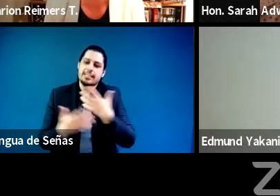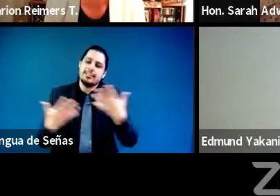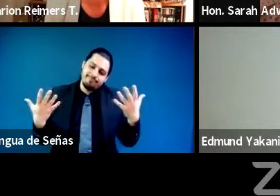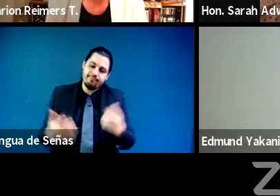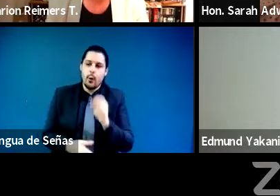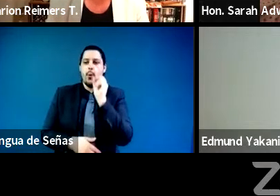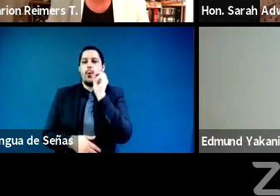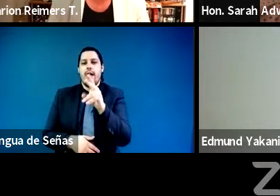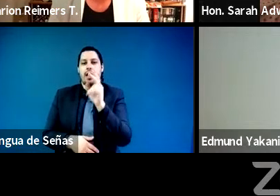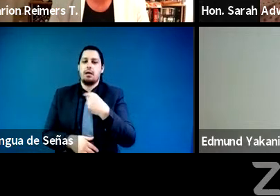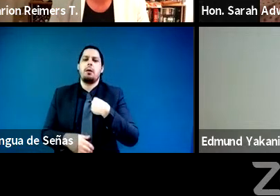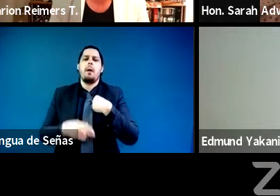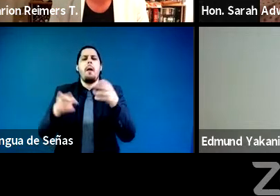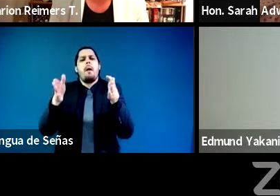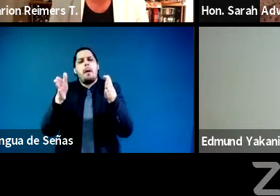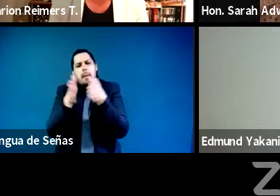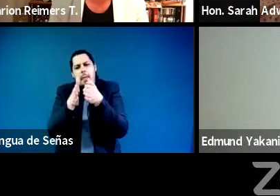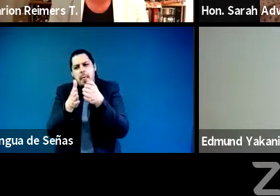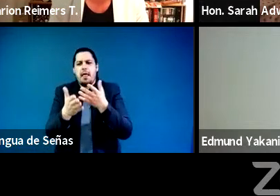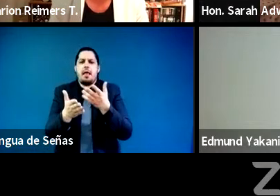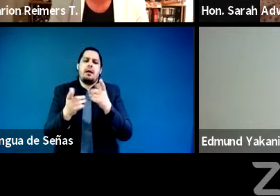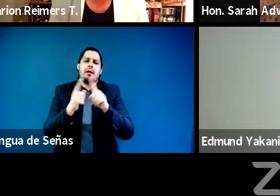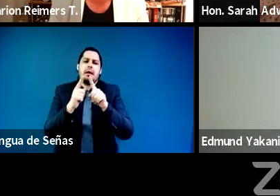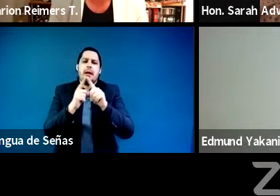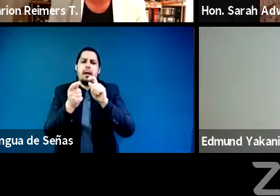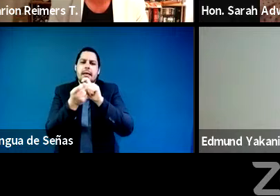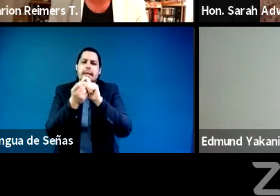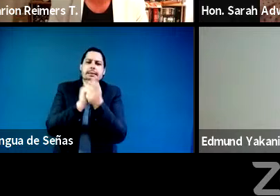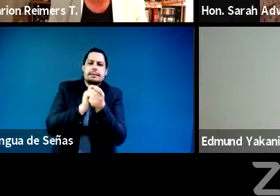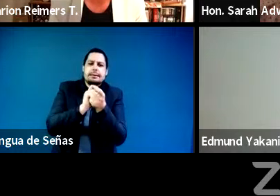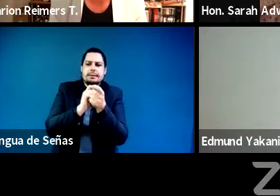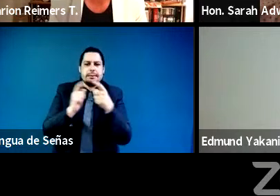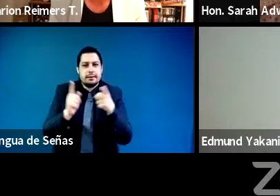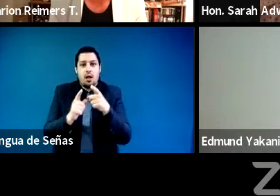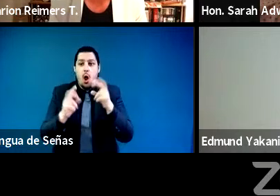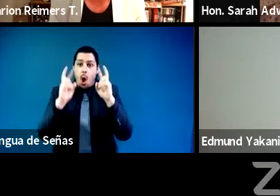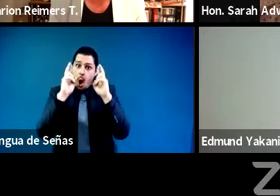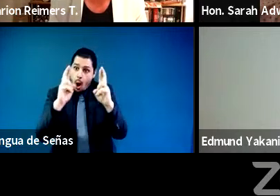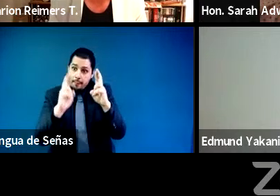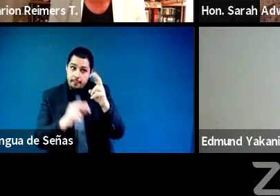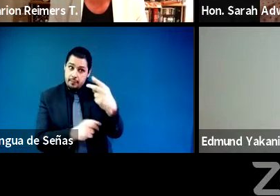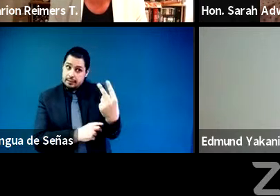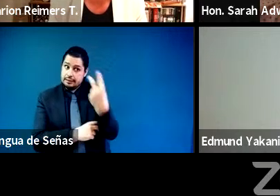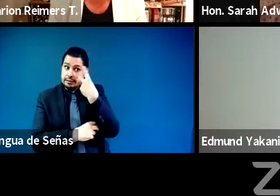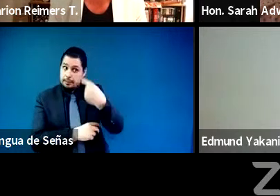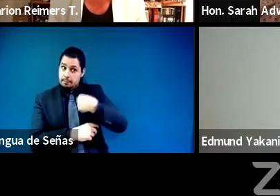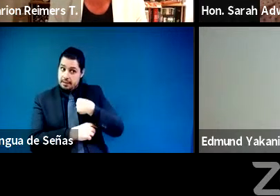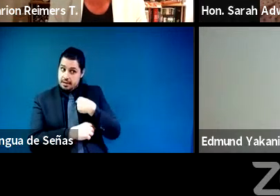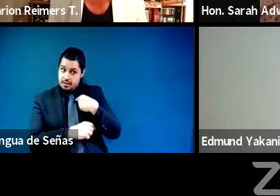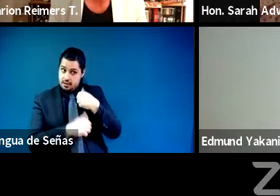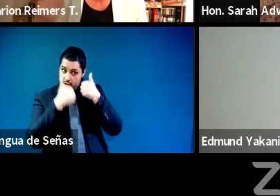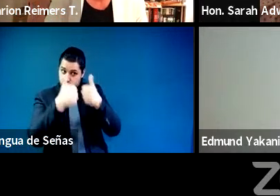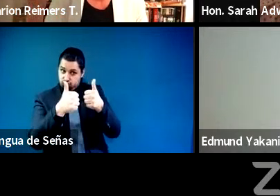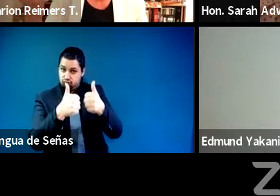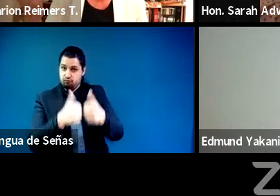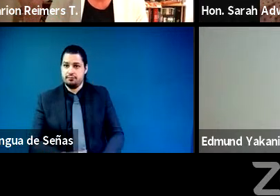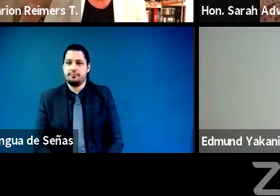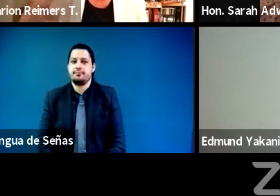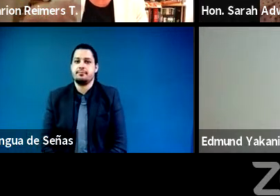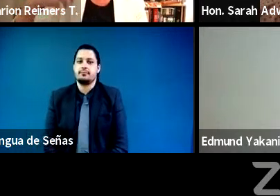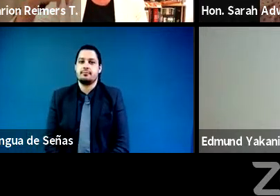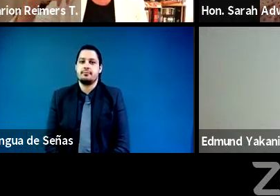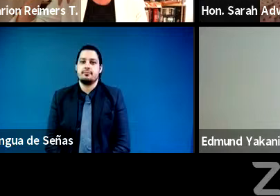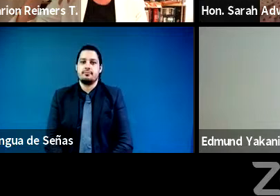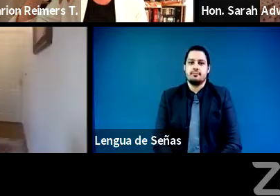correct, Sonia. But Sonia has written a book about this. She says that there is a dichotomy in the speech in terms of how we treat motherhood. On the one